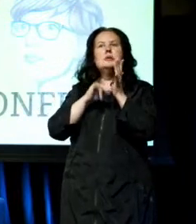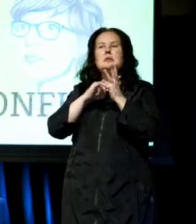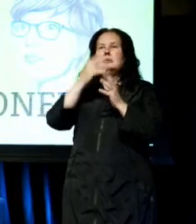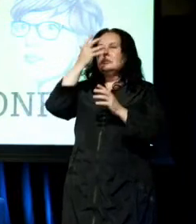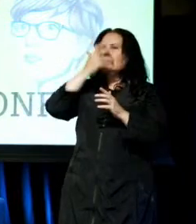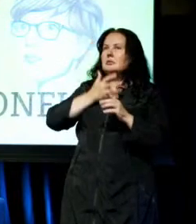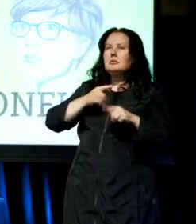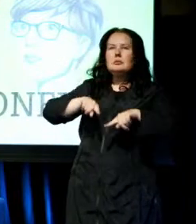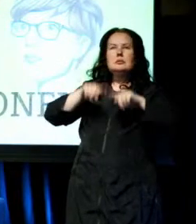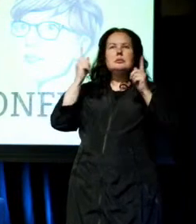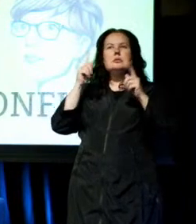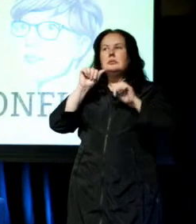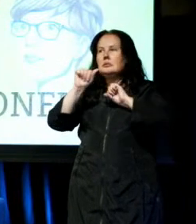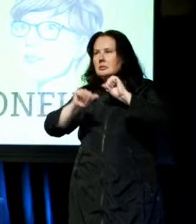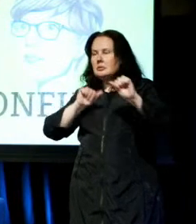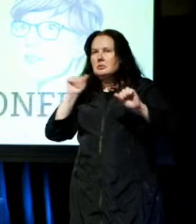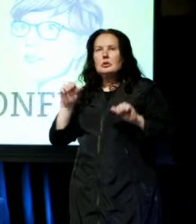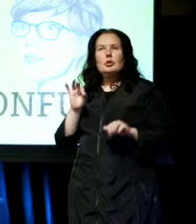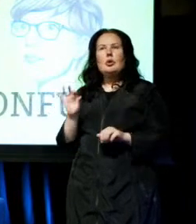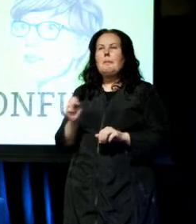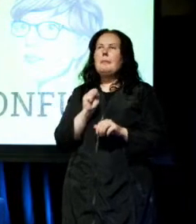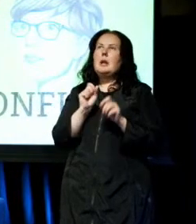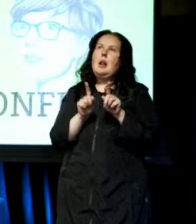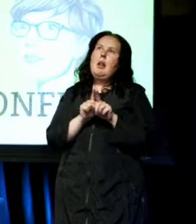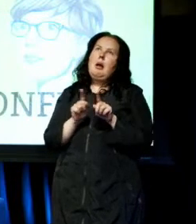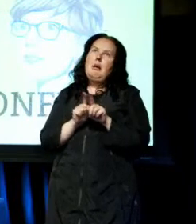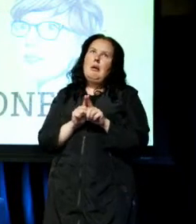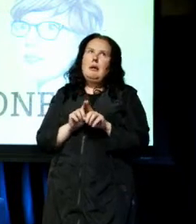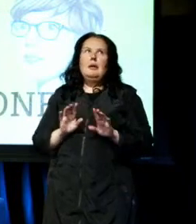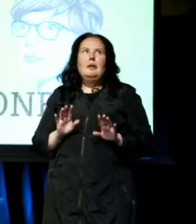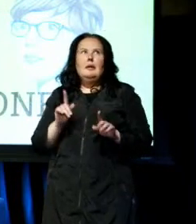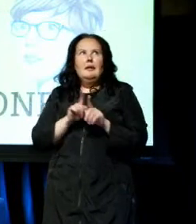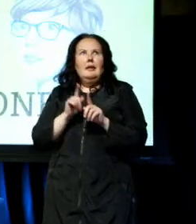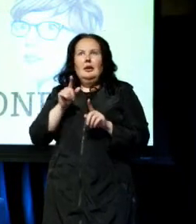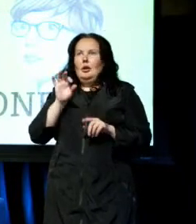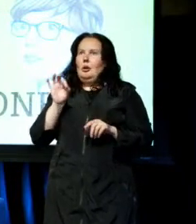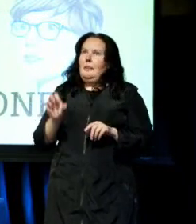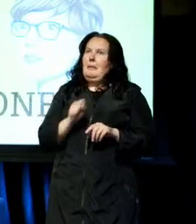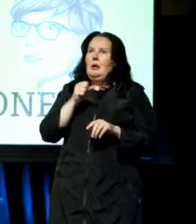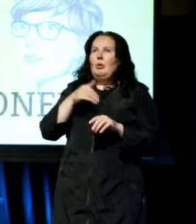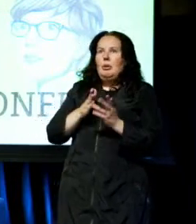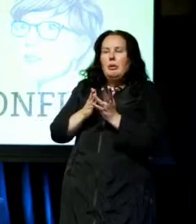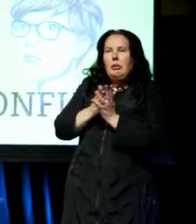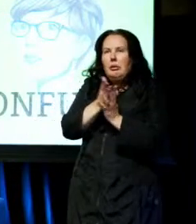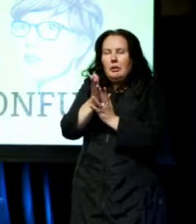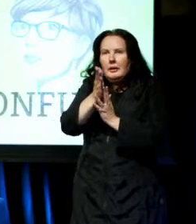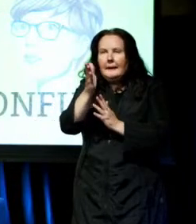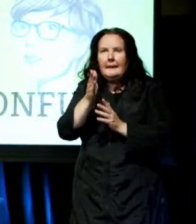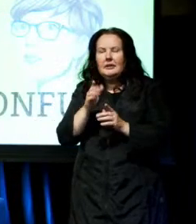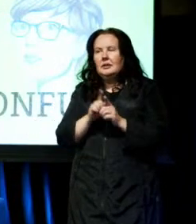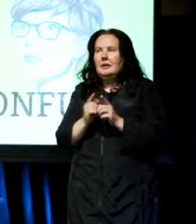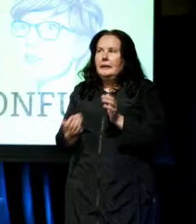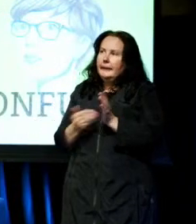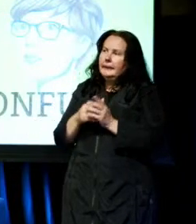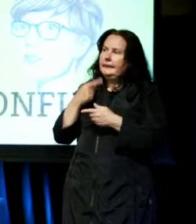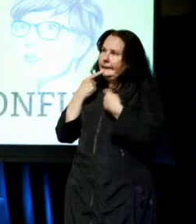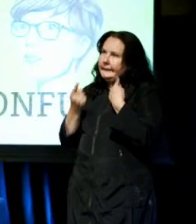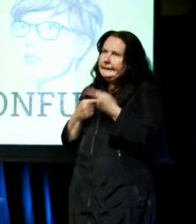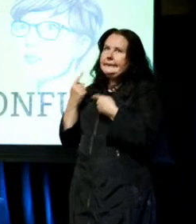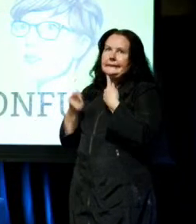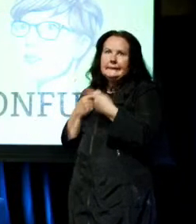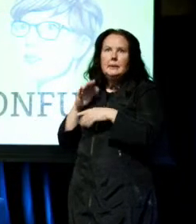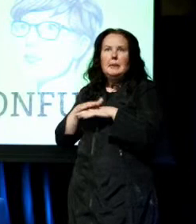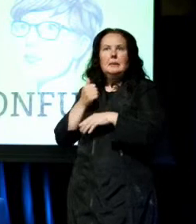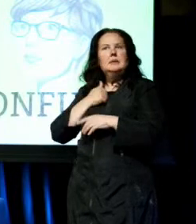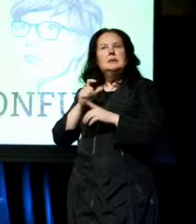And you don't have to be like, I don't know. You don't have to go through like the extra spiel that everyone was just like, no disabled. Yeah, me too.